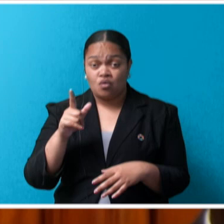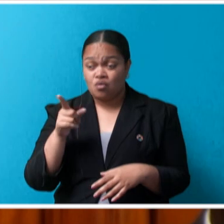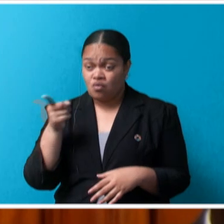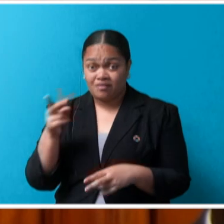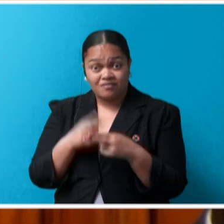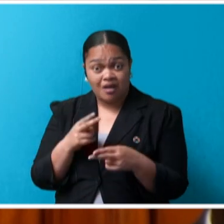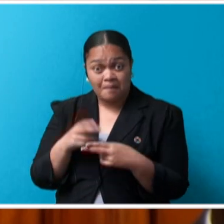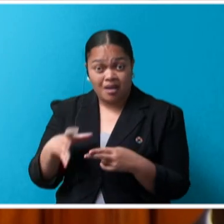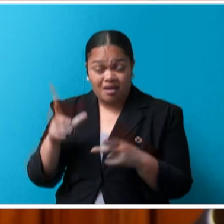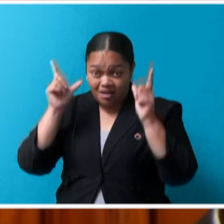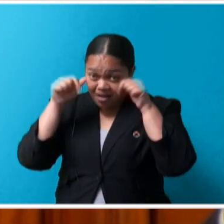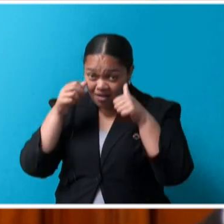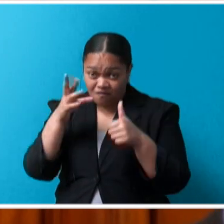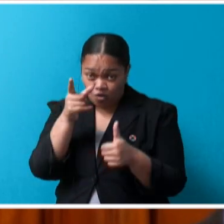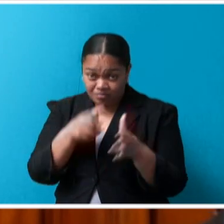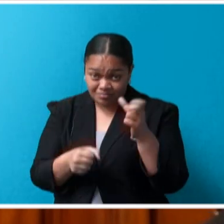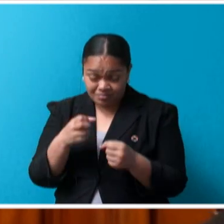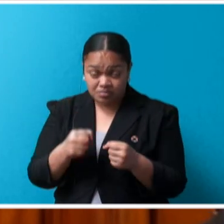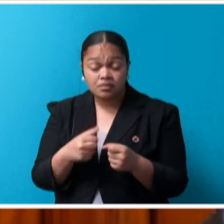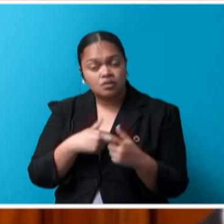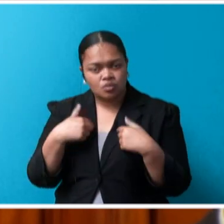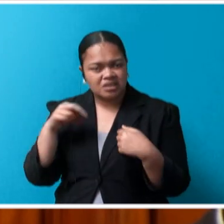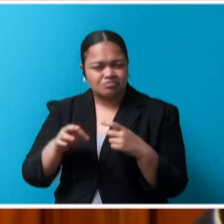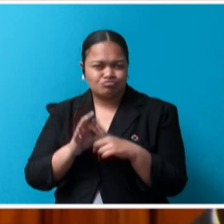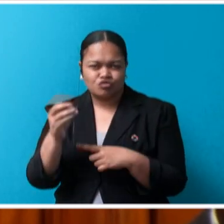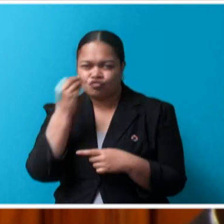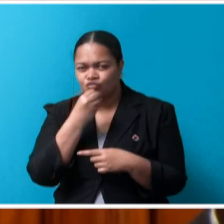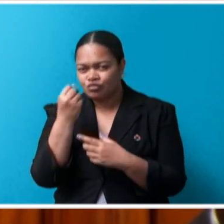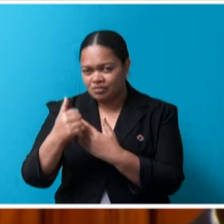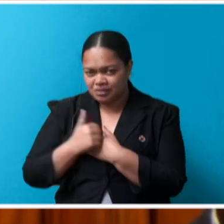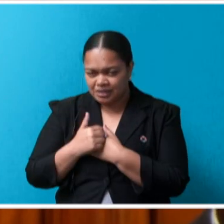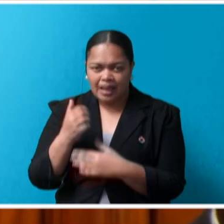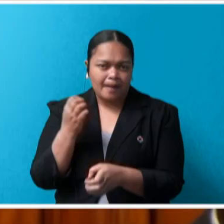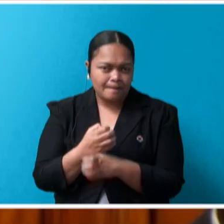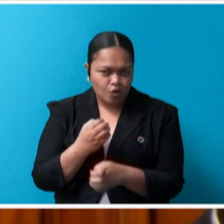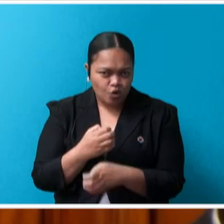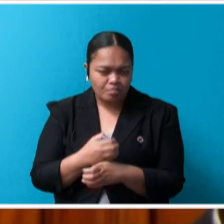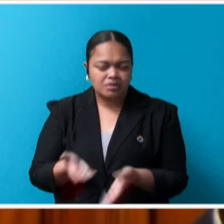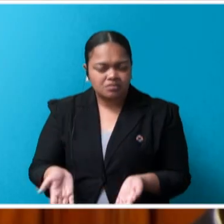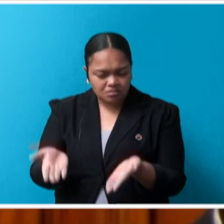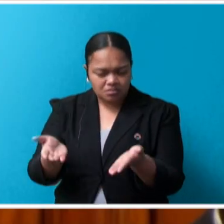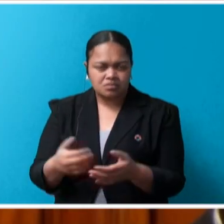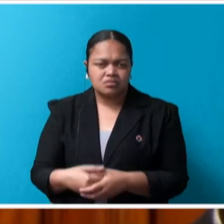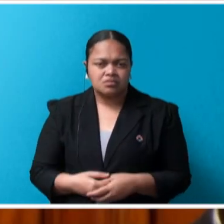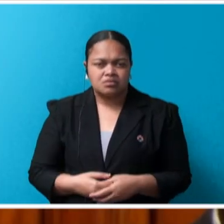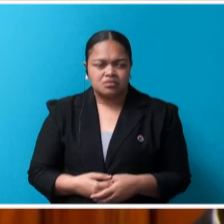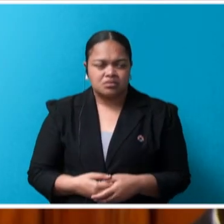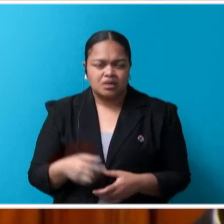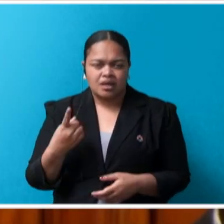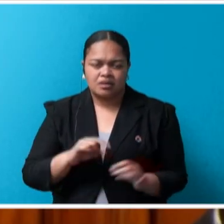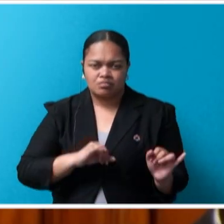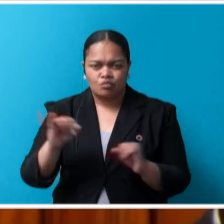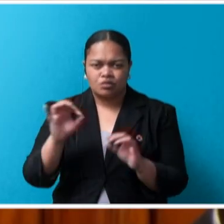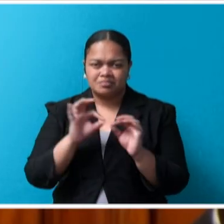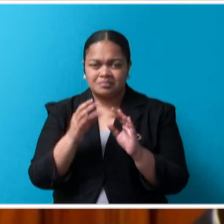essential if we are to improve food security, trade employment, and reduce our import bill. Accordingly,